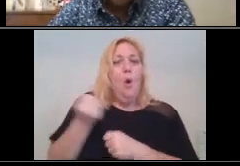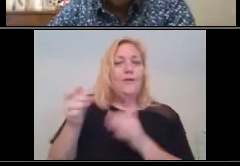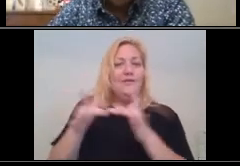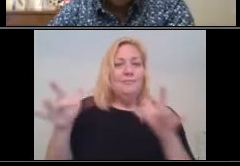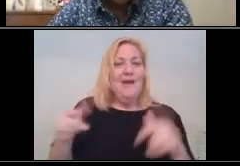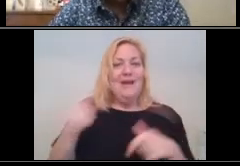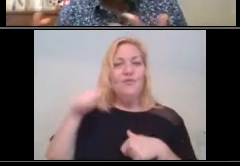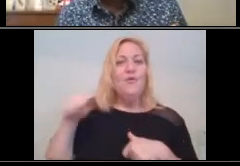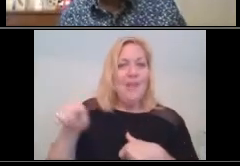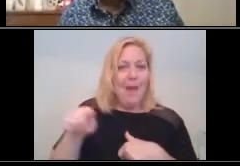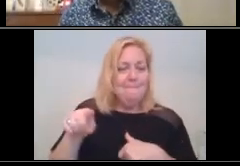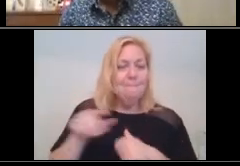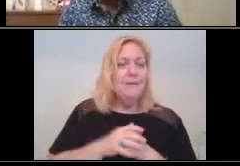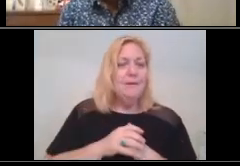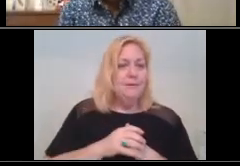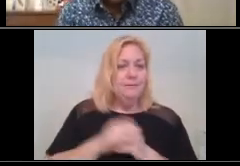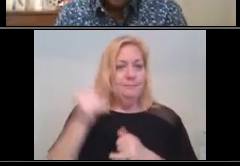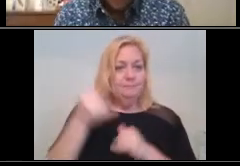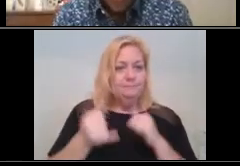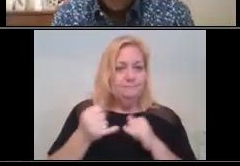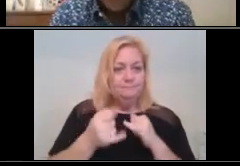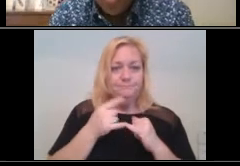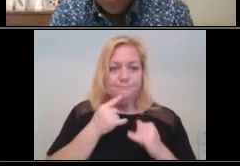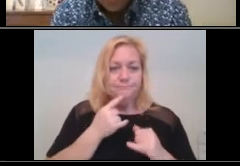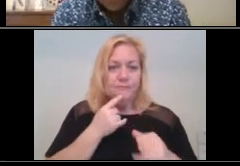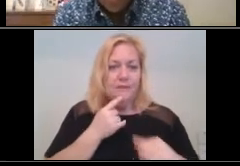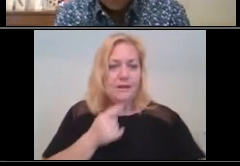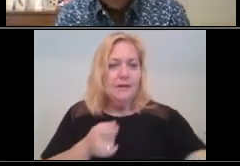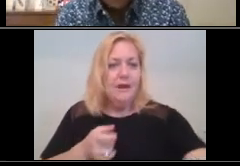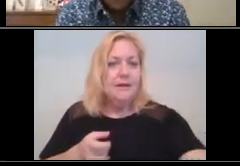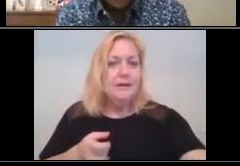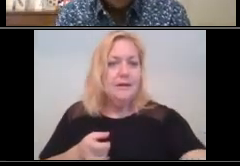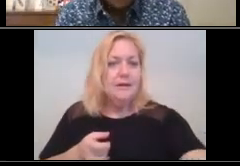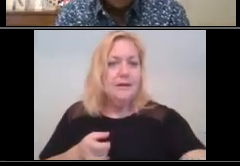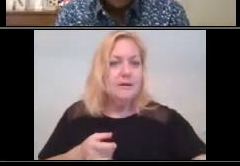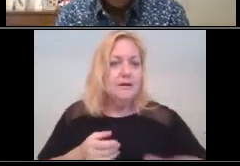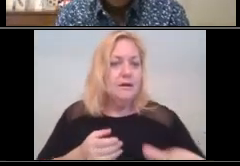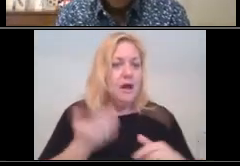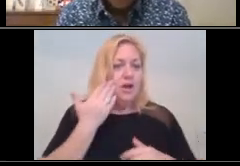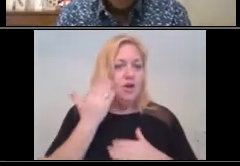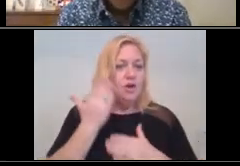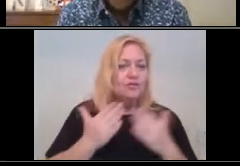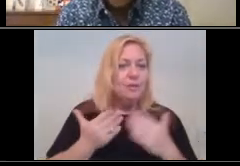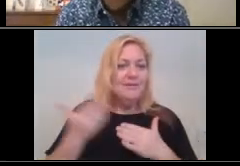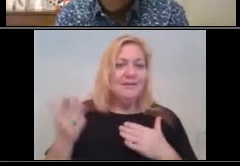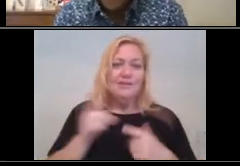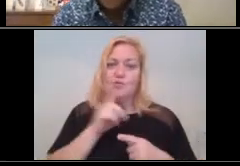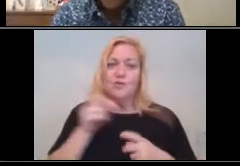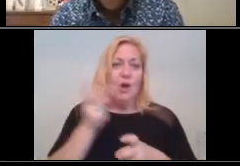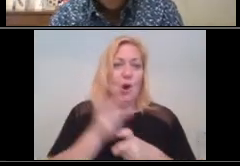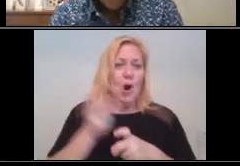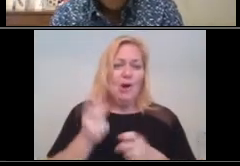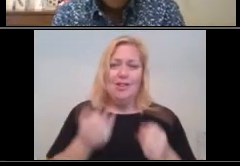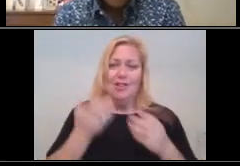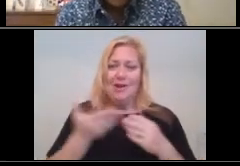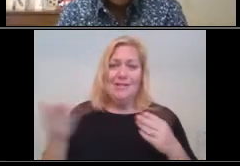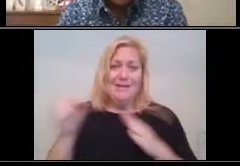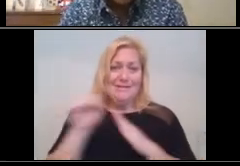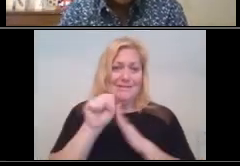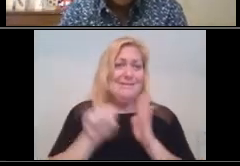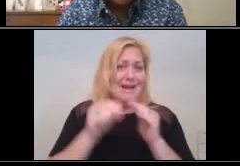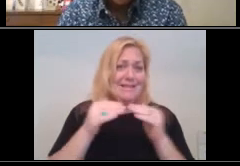and view it that way. And then the last thing I'll just say is I know some of these things are hard. A lot of things with the state are hard